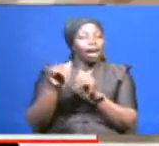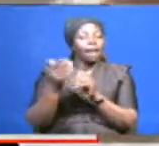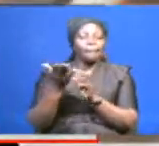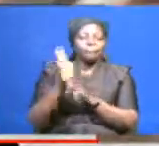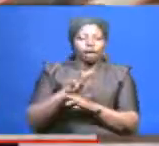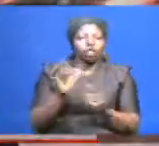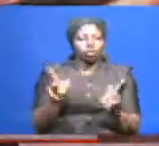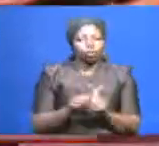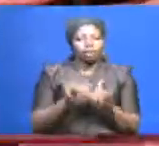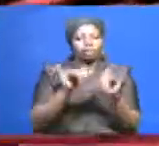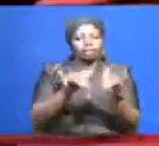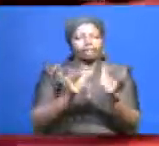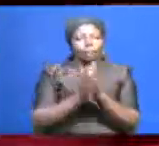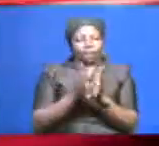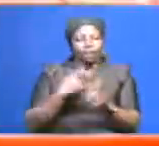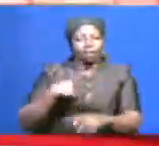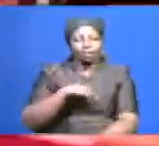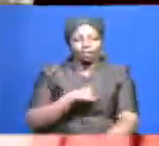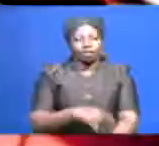us.